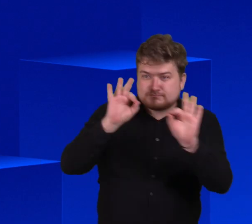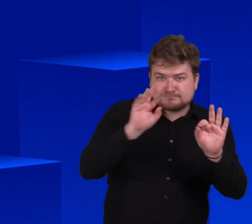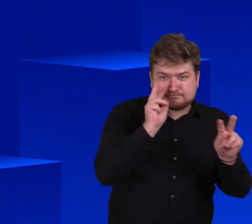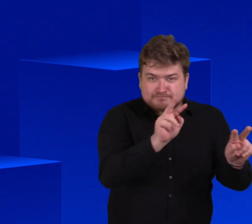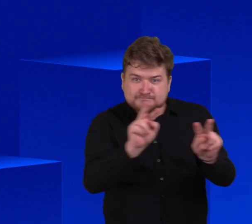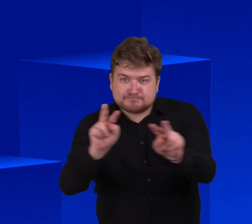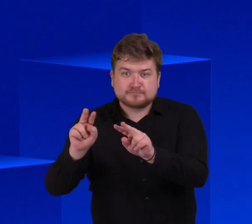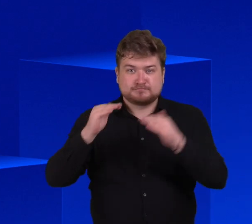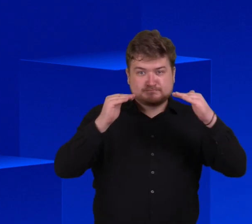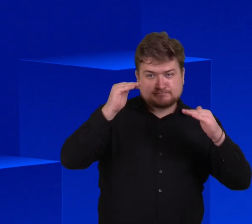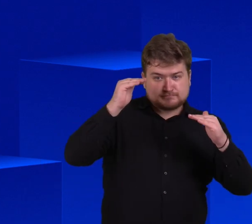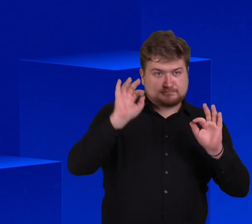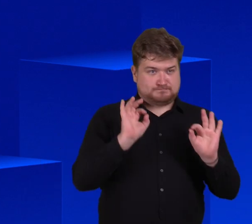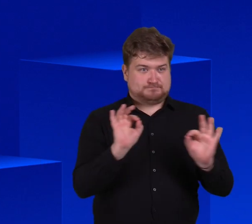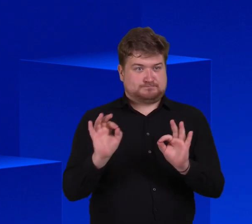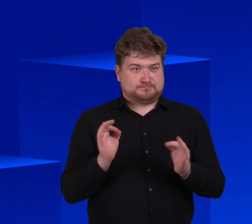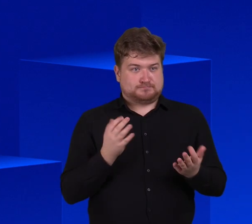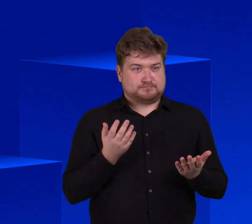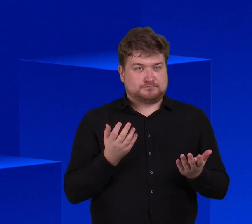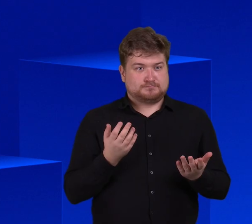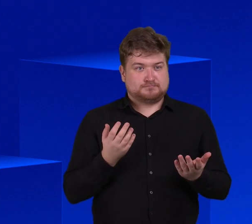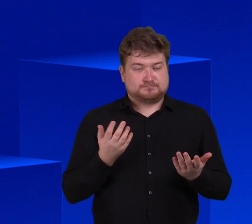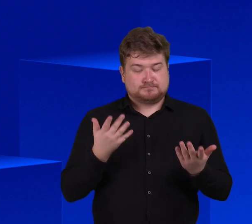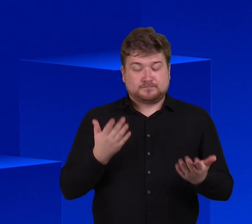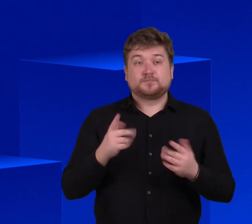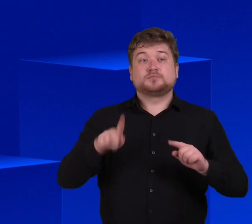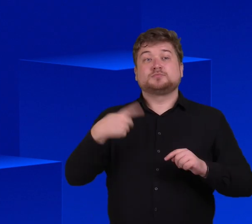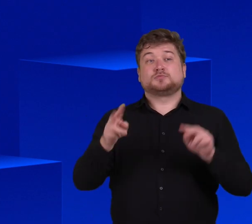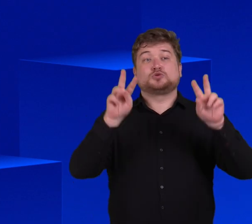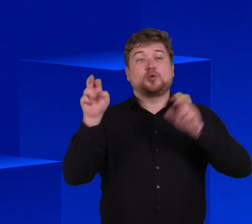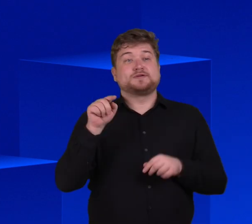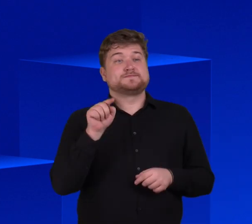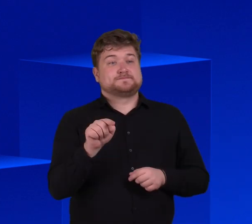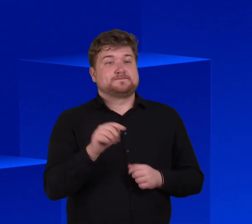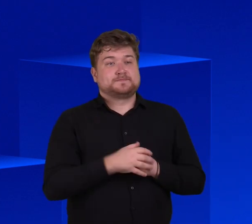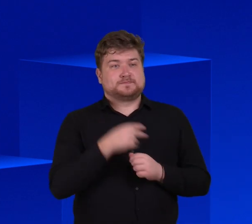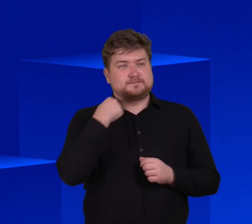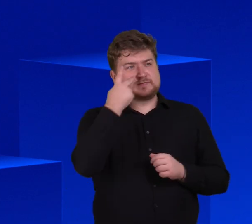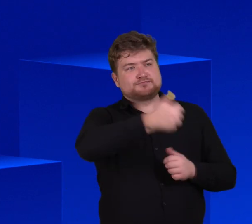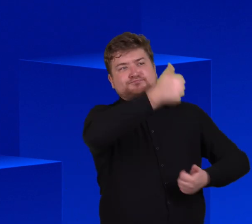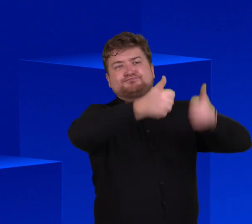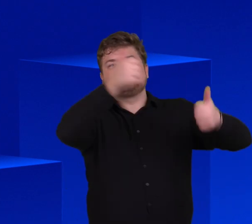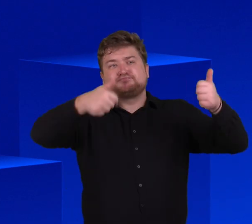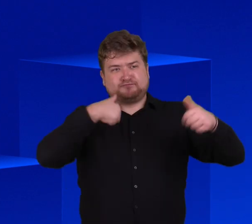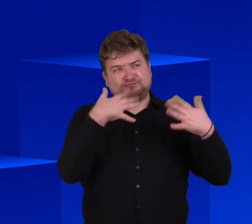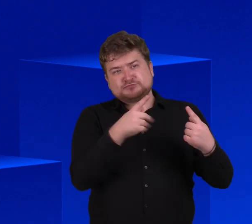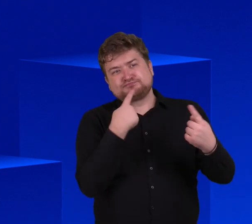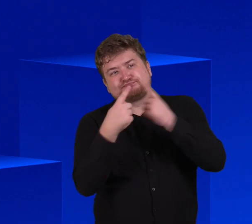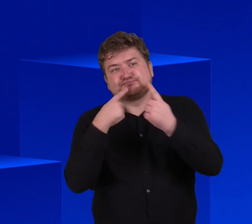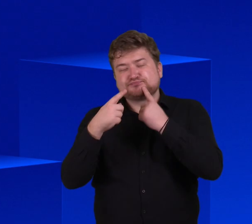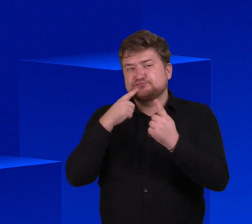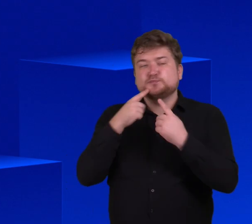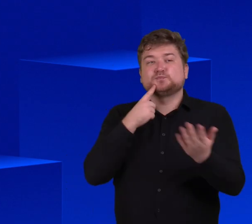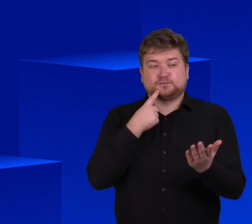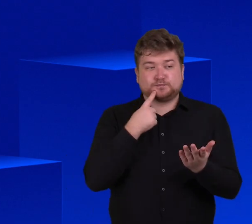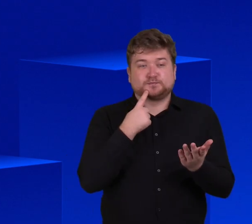policymakers that, and sometimes these measures are counterfactual, because you can say, okay, we have, for instance,